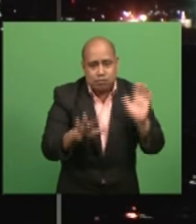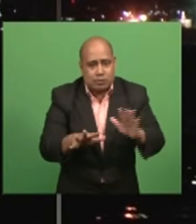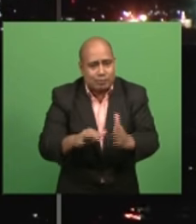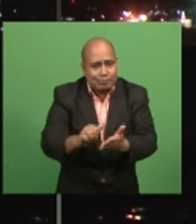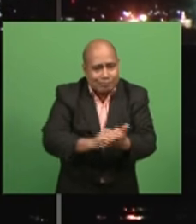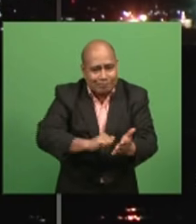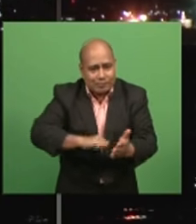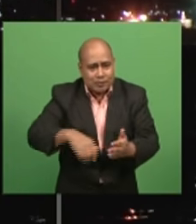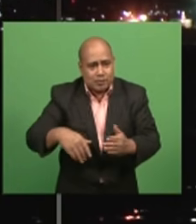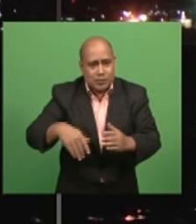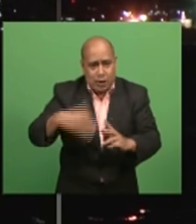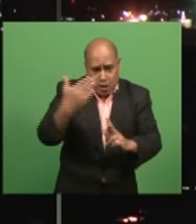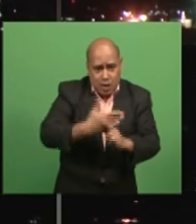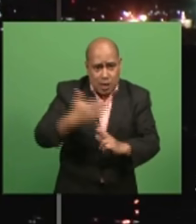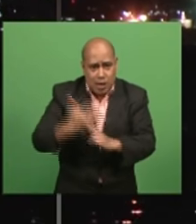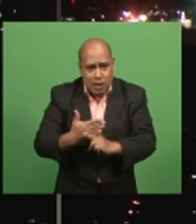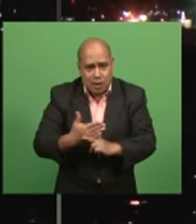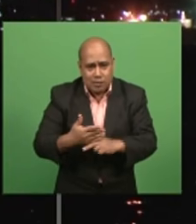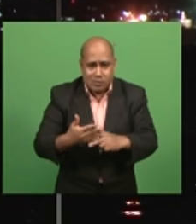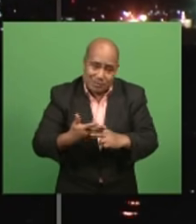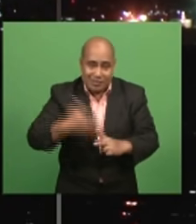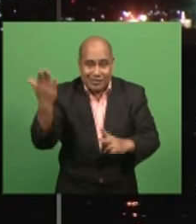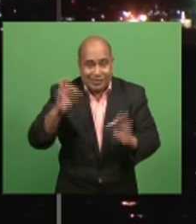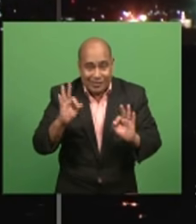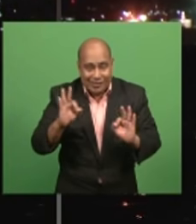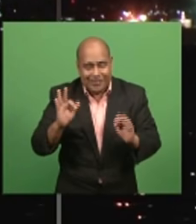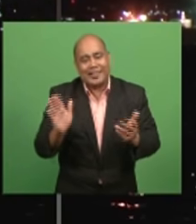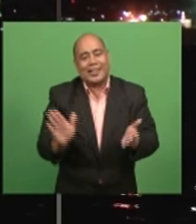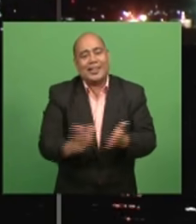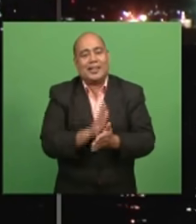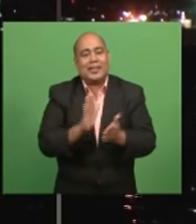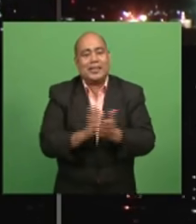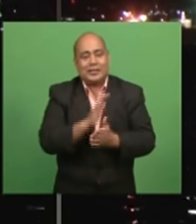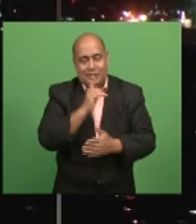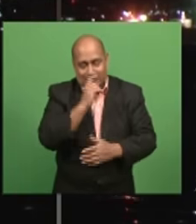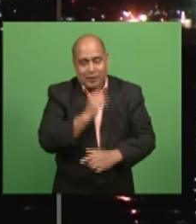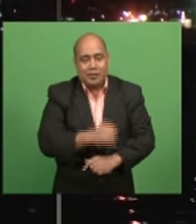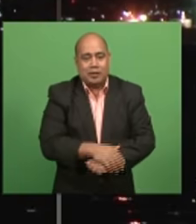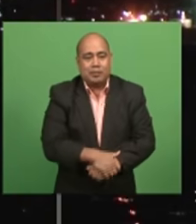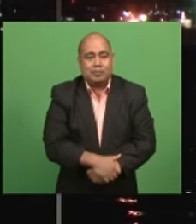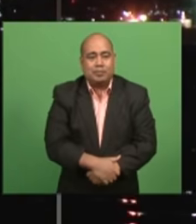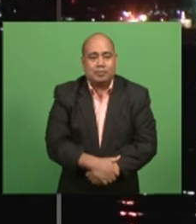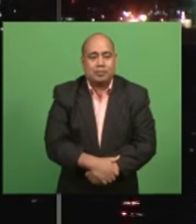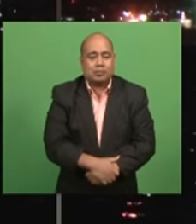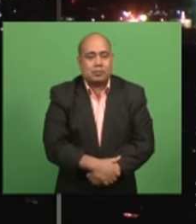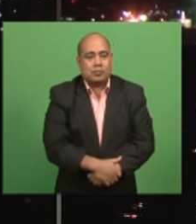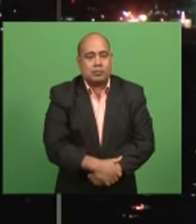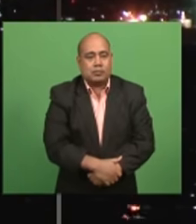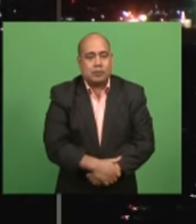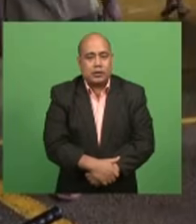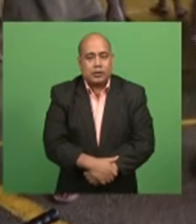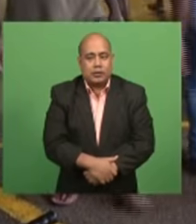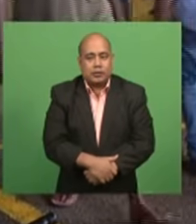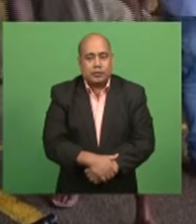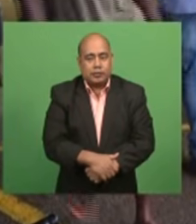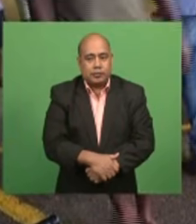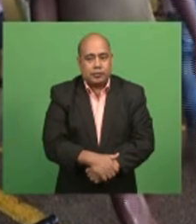are happy that things are slowly returning to normal. Apenisa Wangai Rendovu visited the market today.